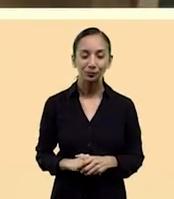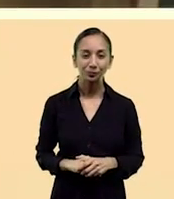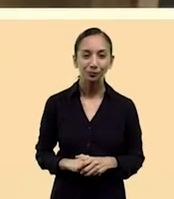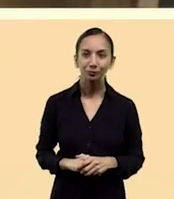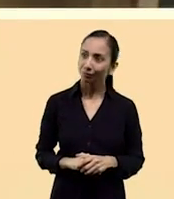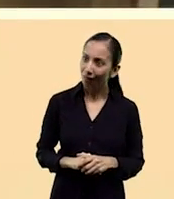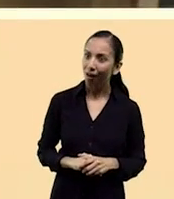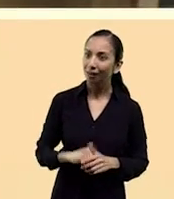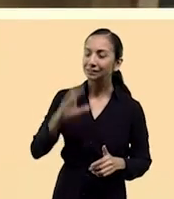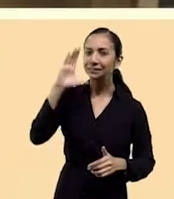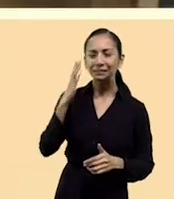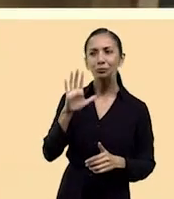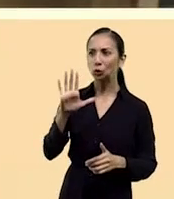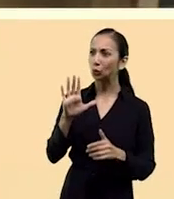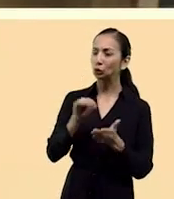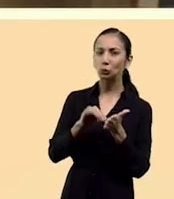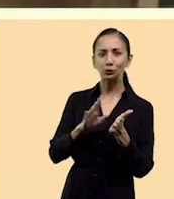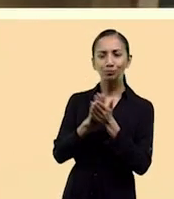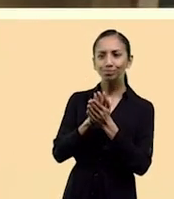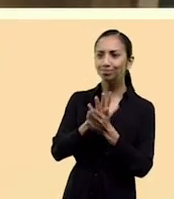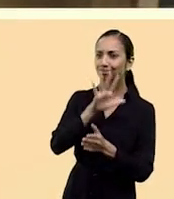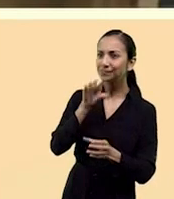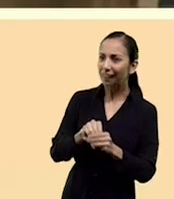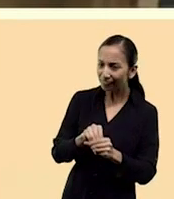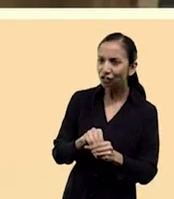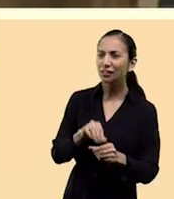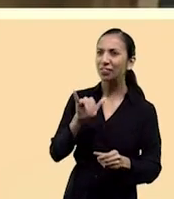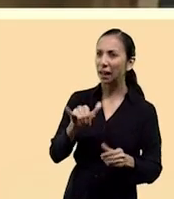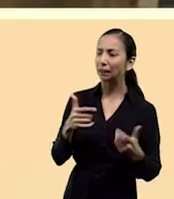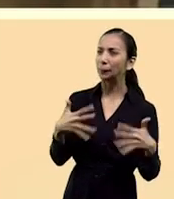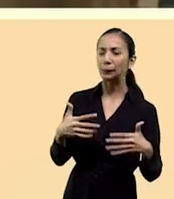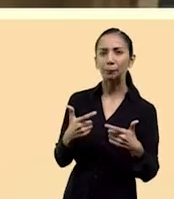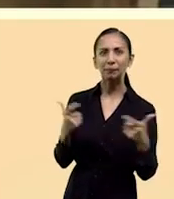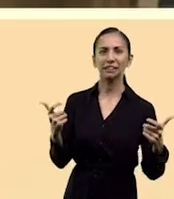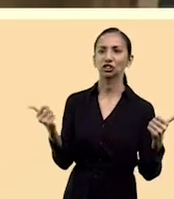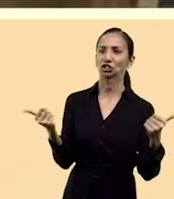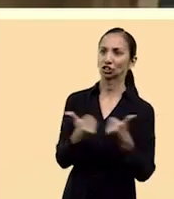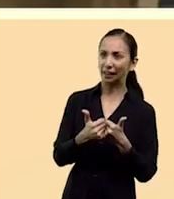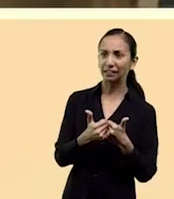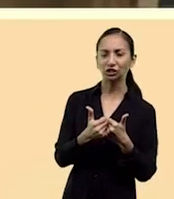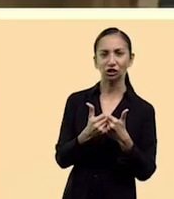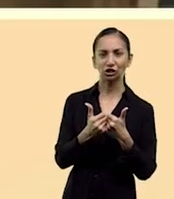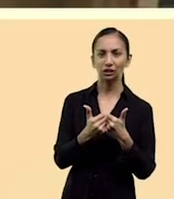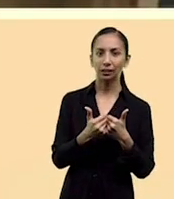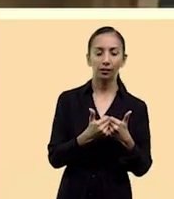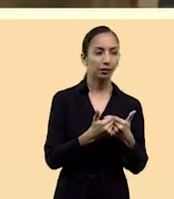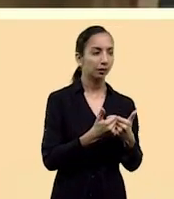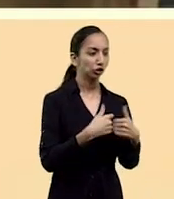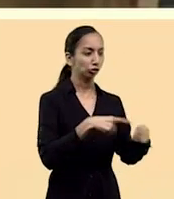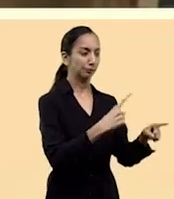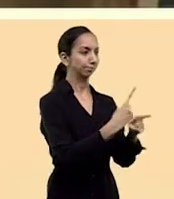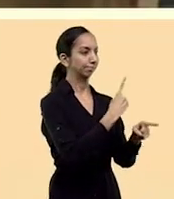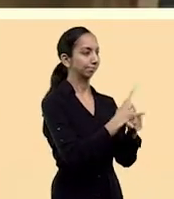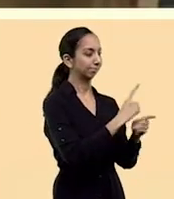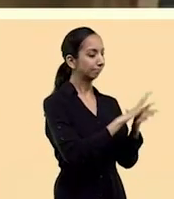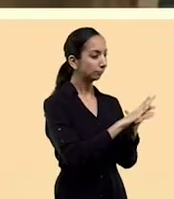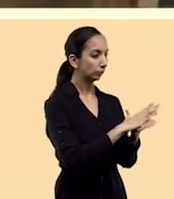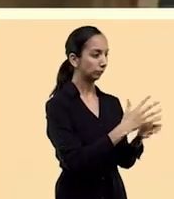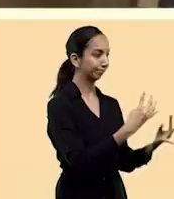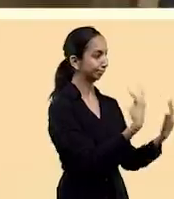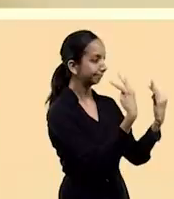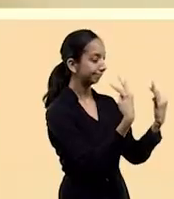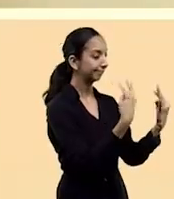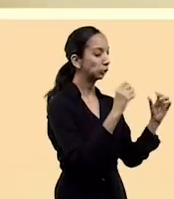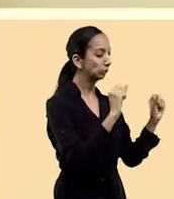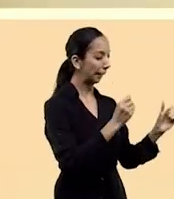It sounds like your students are engaged. I mean, that's got to be a bigger challenge when you have eyes on, you're all physically present. There's so many more cues you can pick up